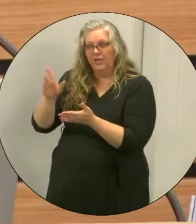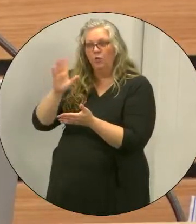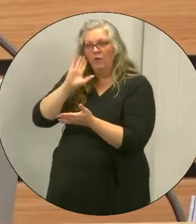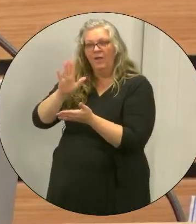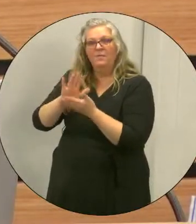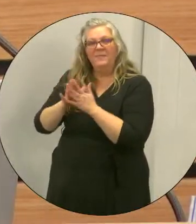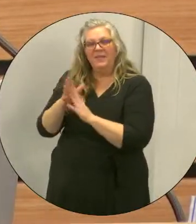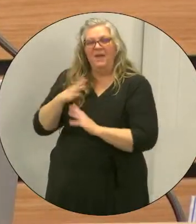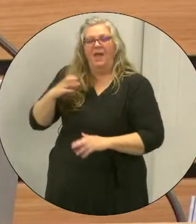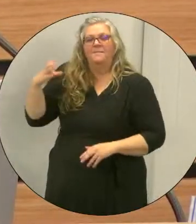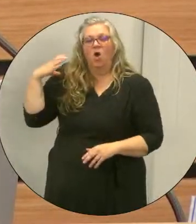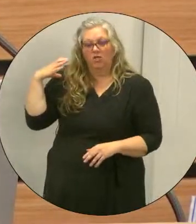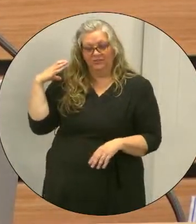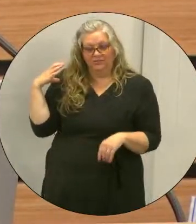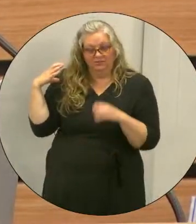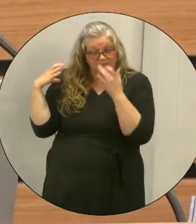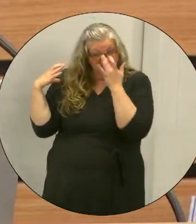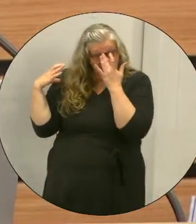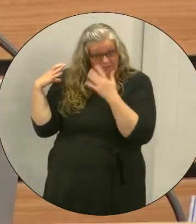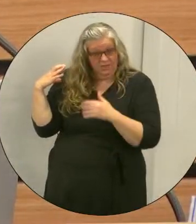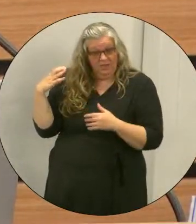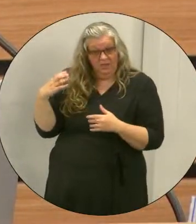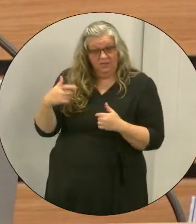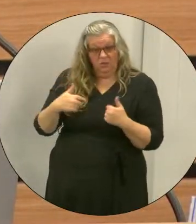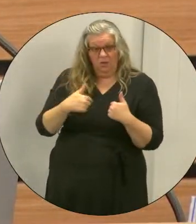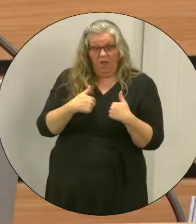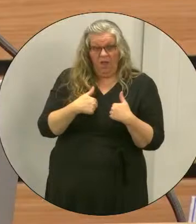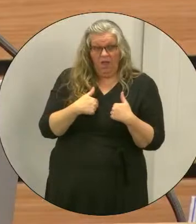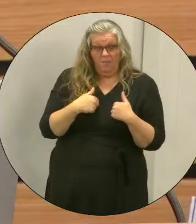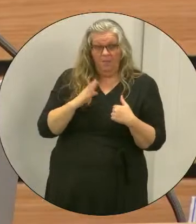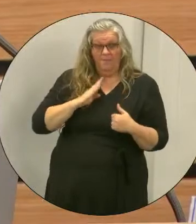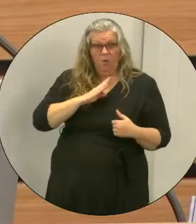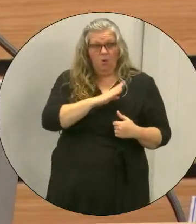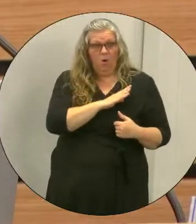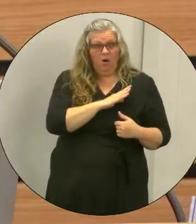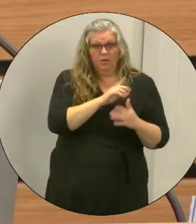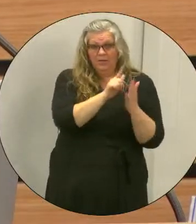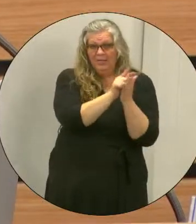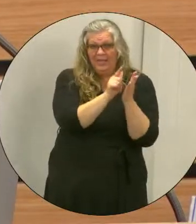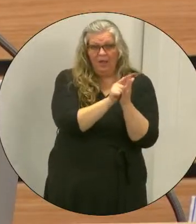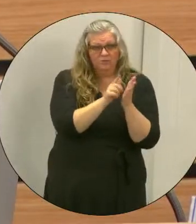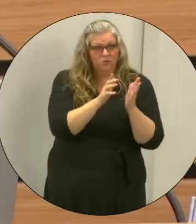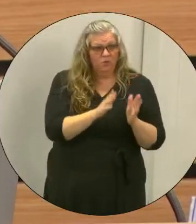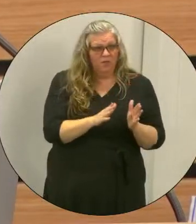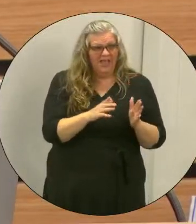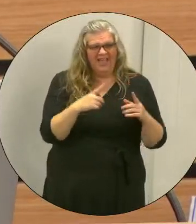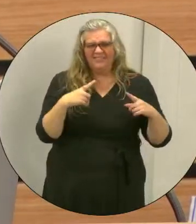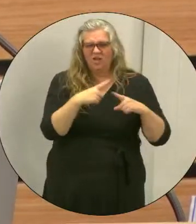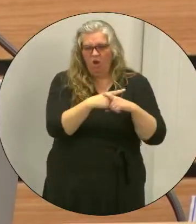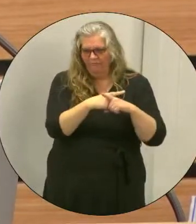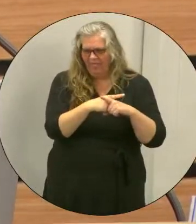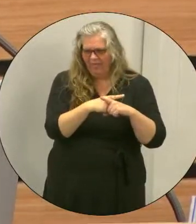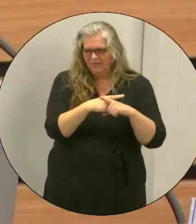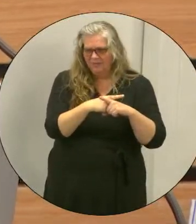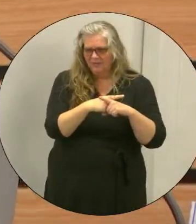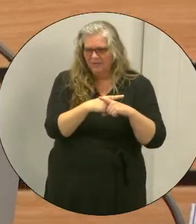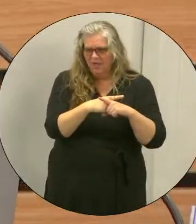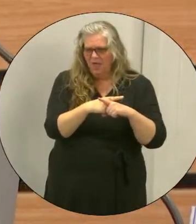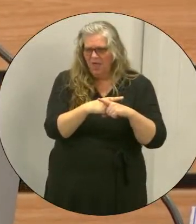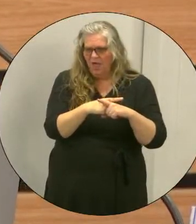boss. So as board counsel, I can't, it's a conflict. I